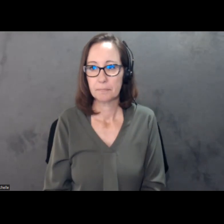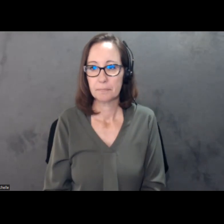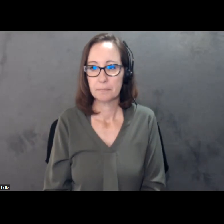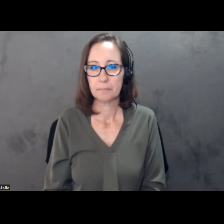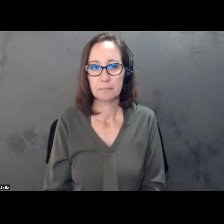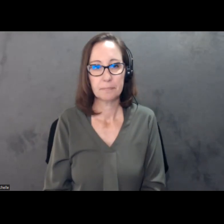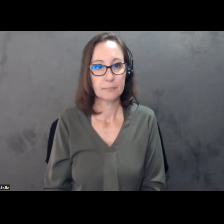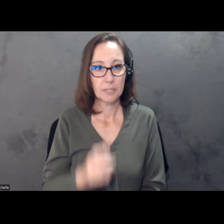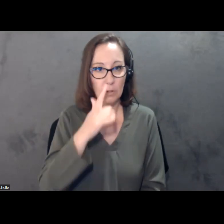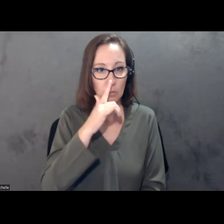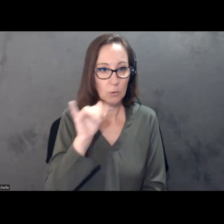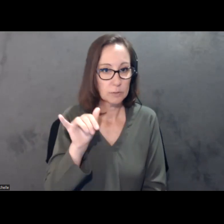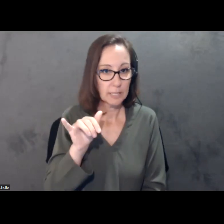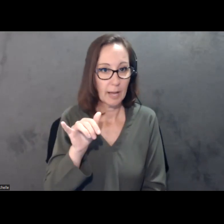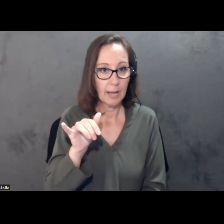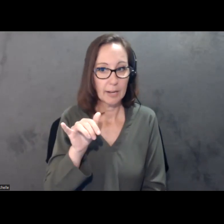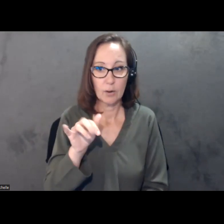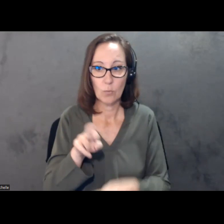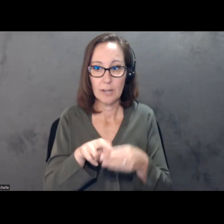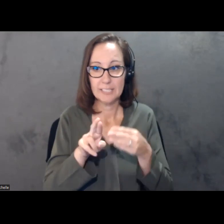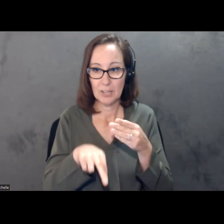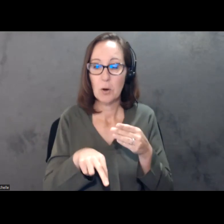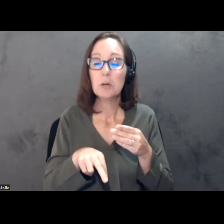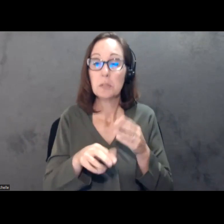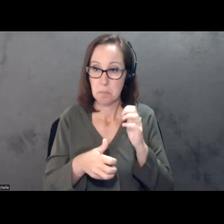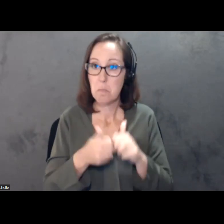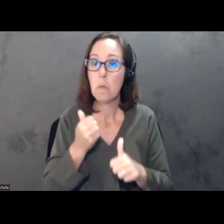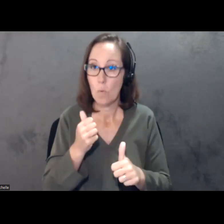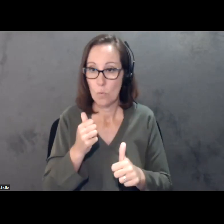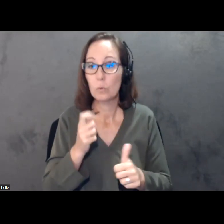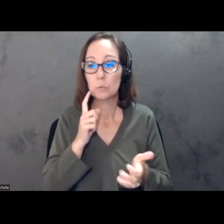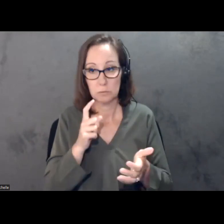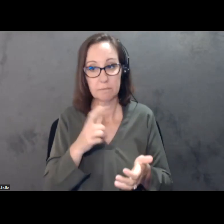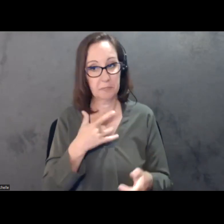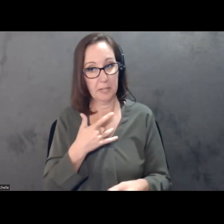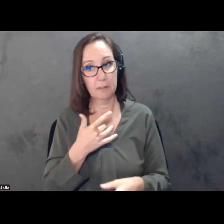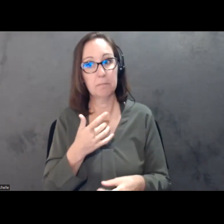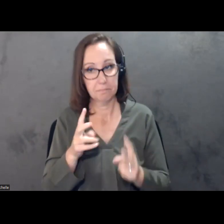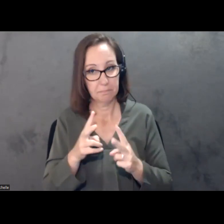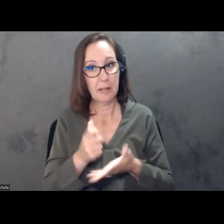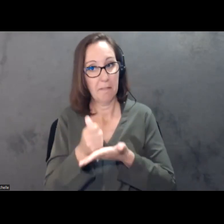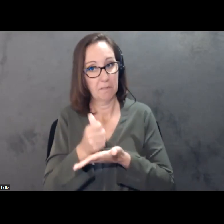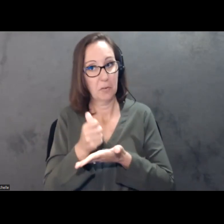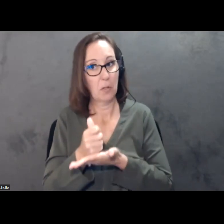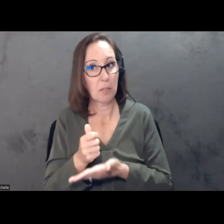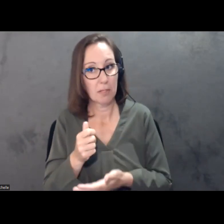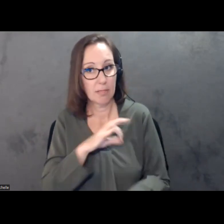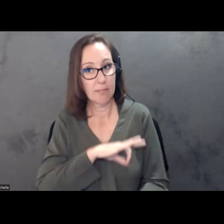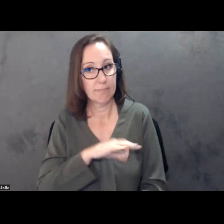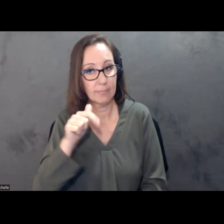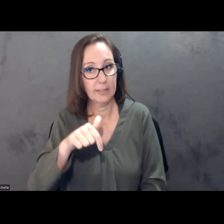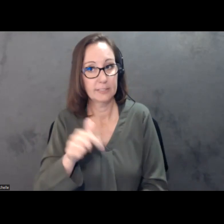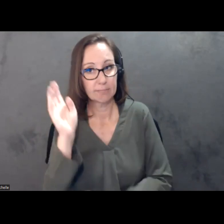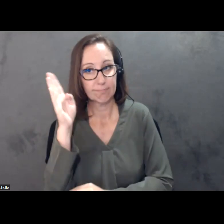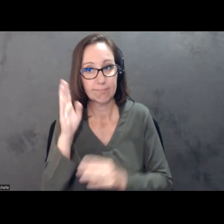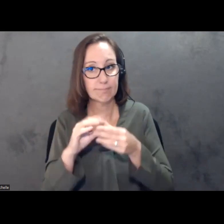It looks like the results of the poll, most have found today helpful. So I'm glad to hear that. You know, again, if you guys have